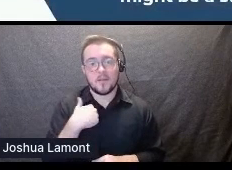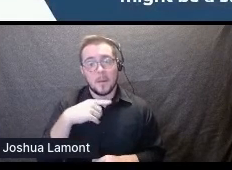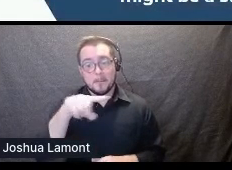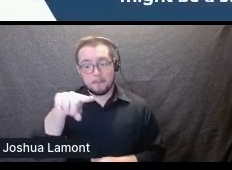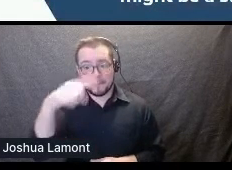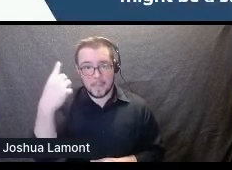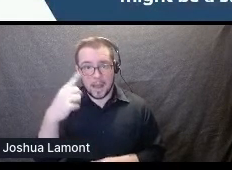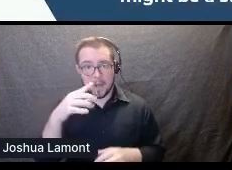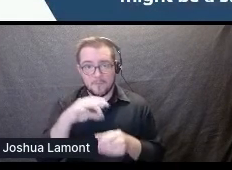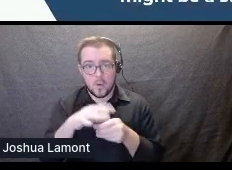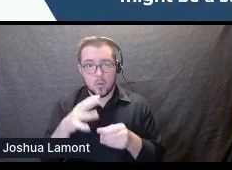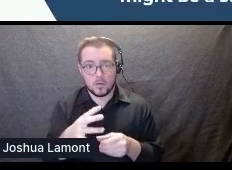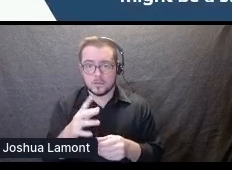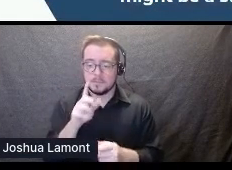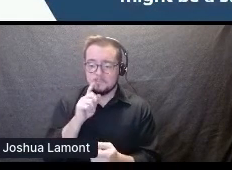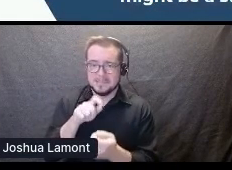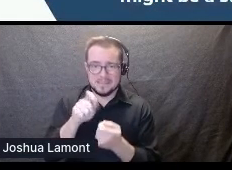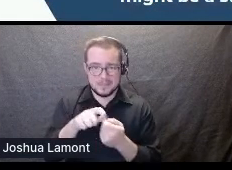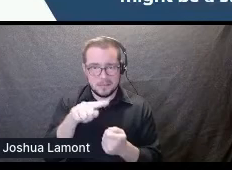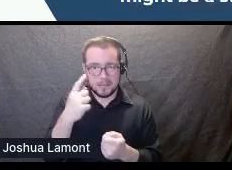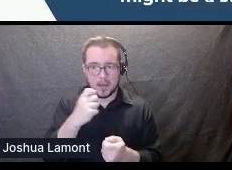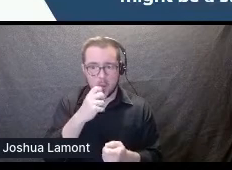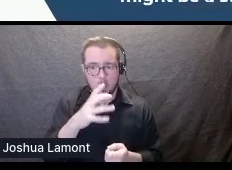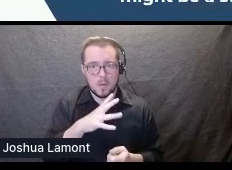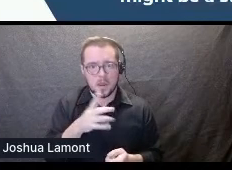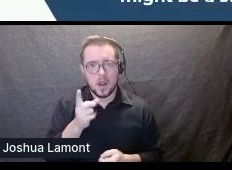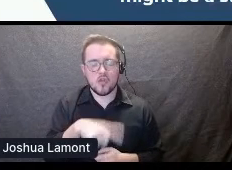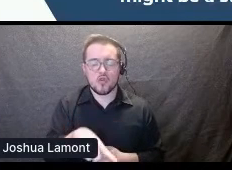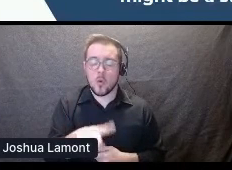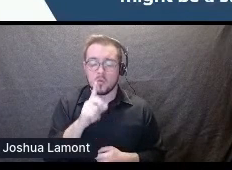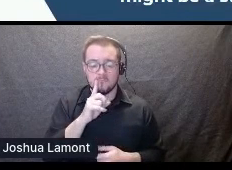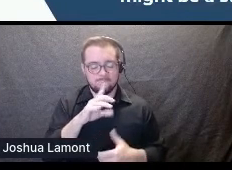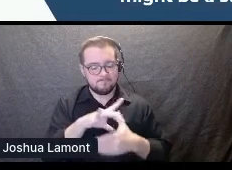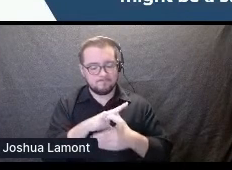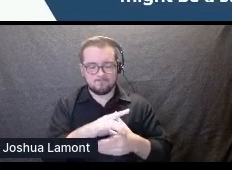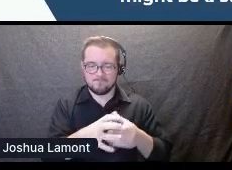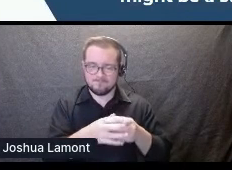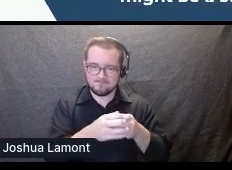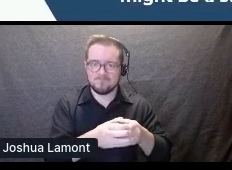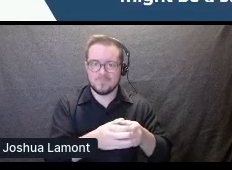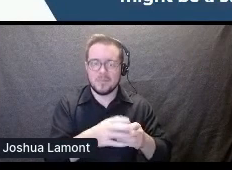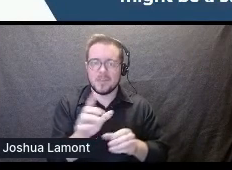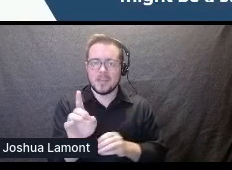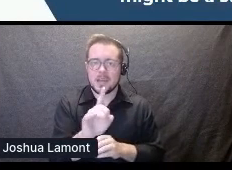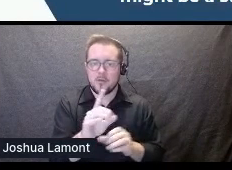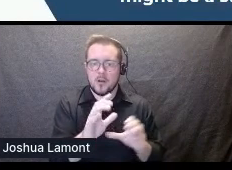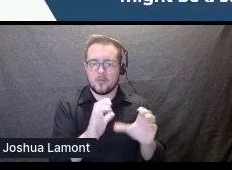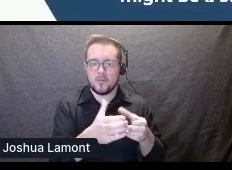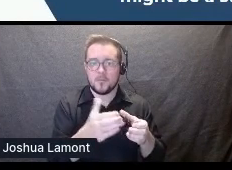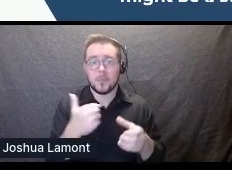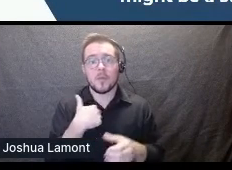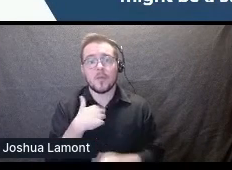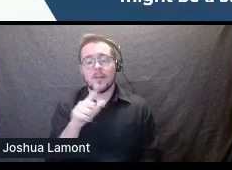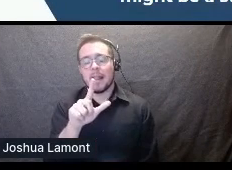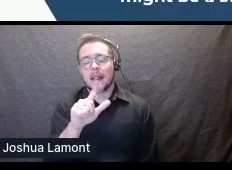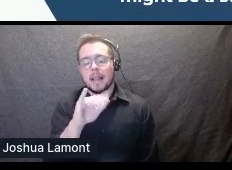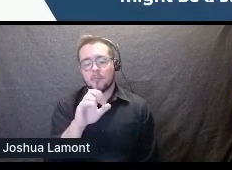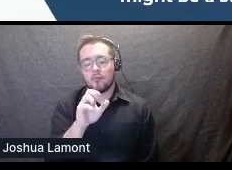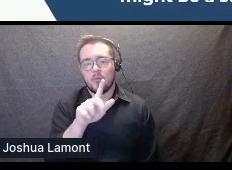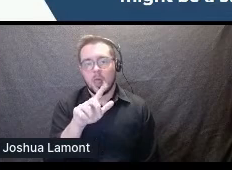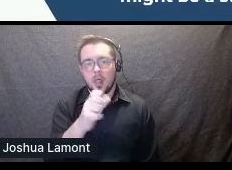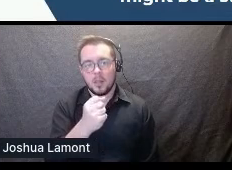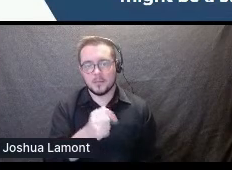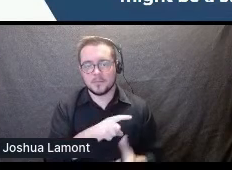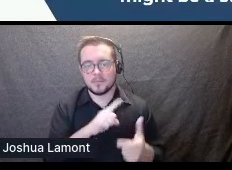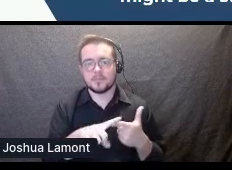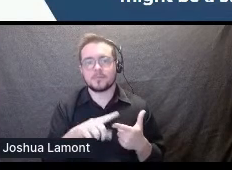in particular Black women, make up the core of the Democratic Party. We also have liberals and party loyalists and some Latinx